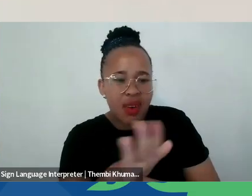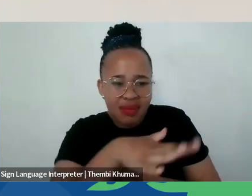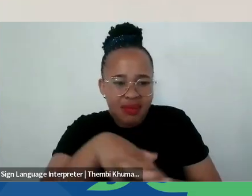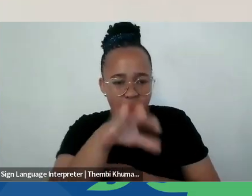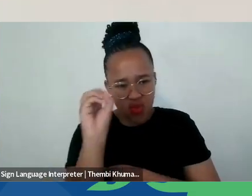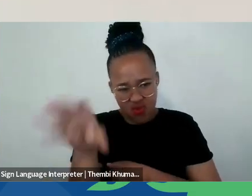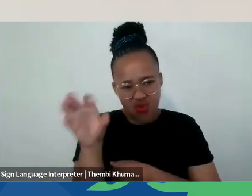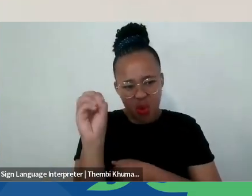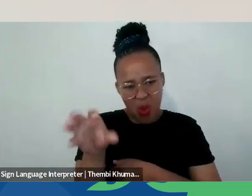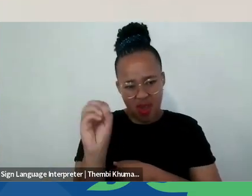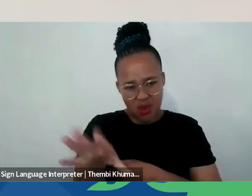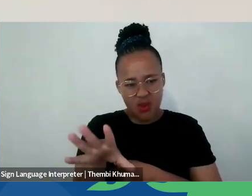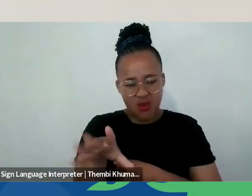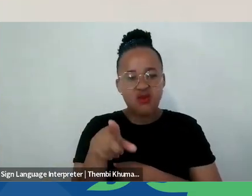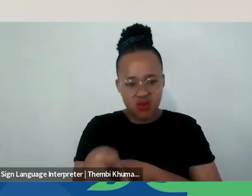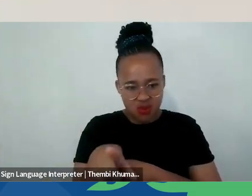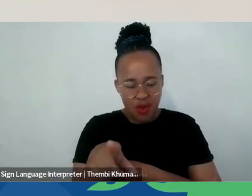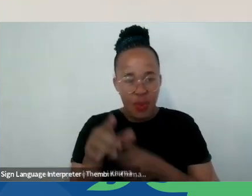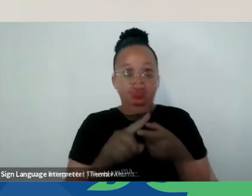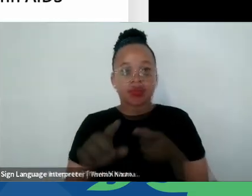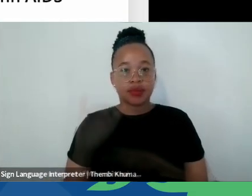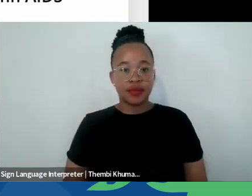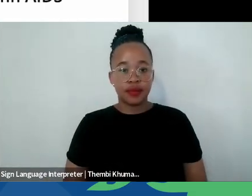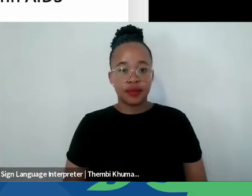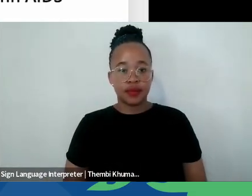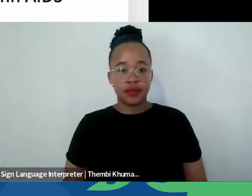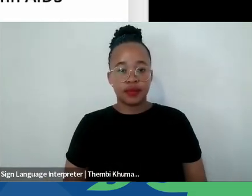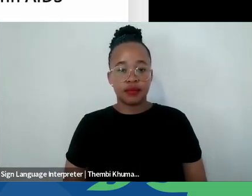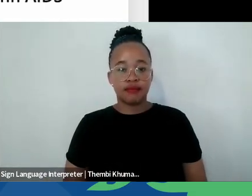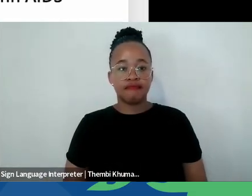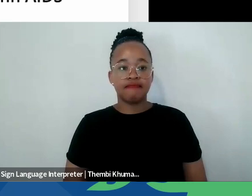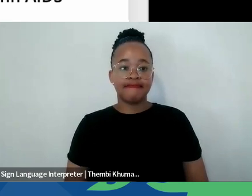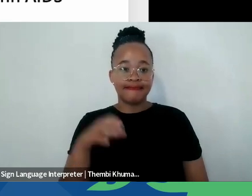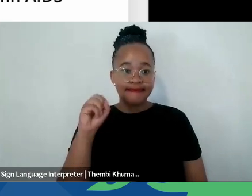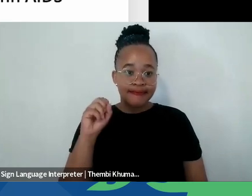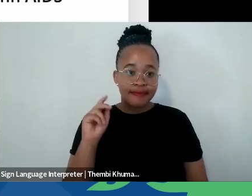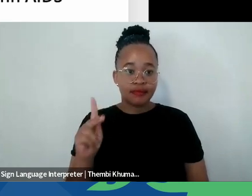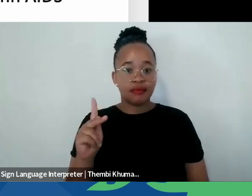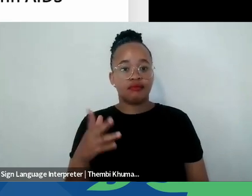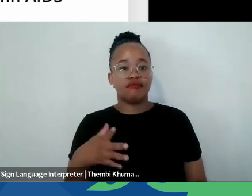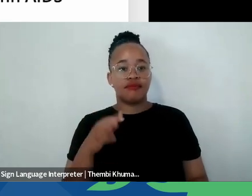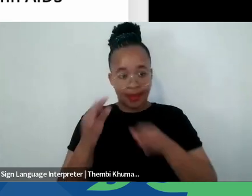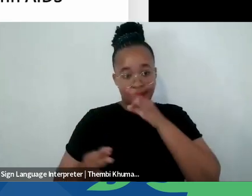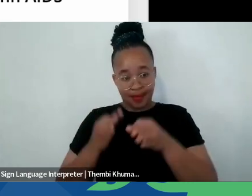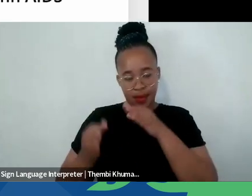adjacent to the city of Johannesburg. All right, just a bit of background to OUT